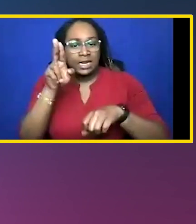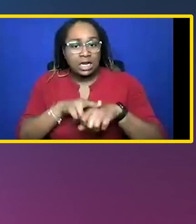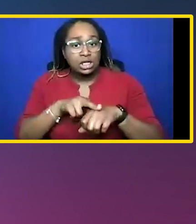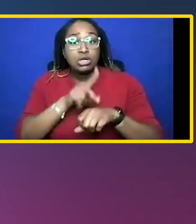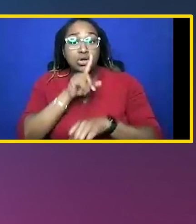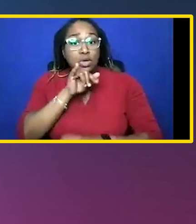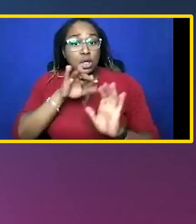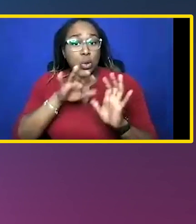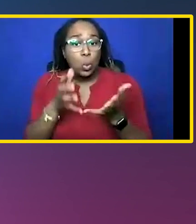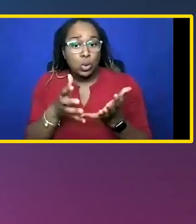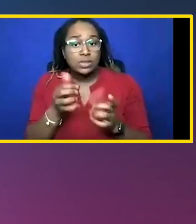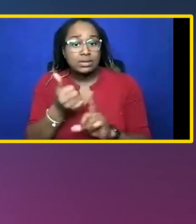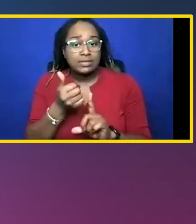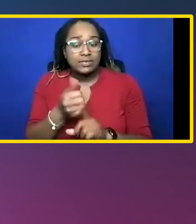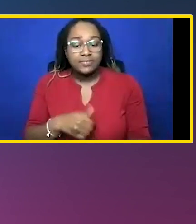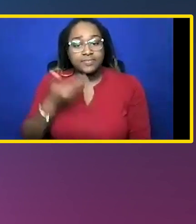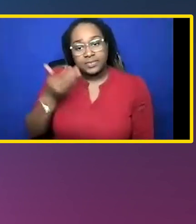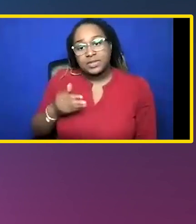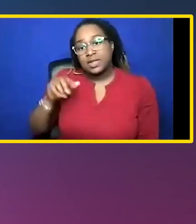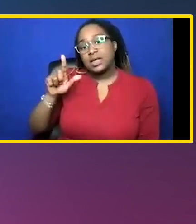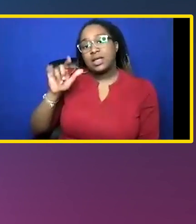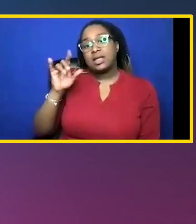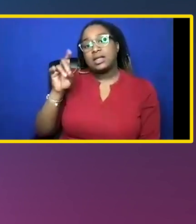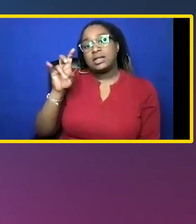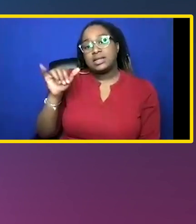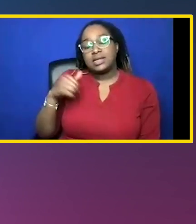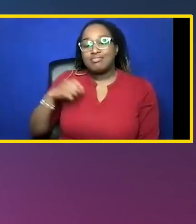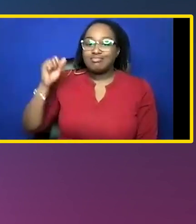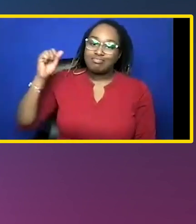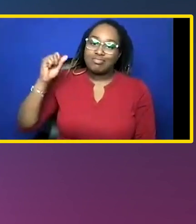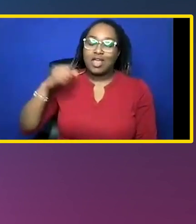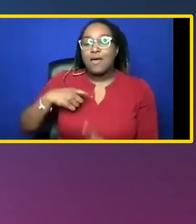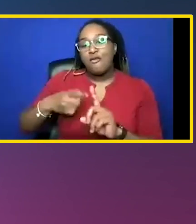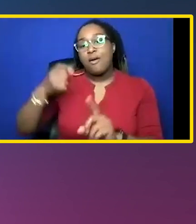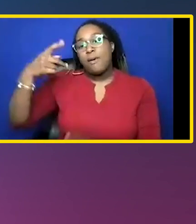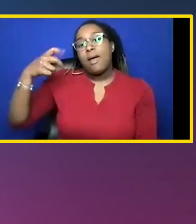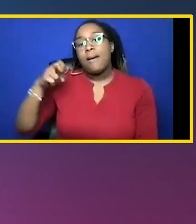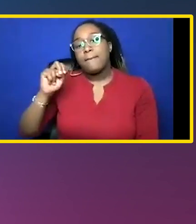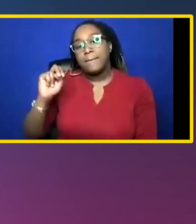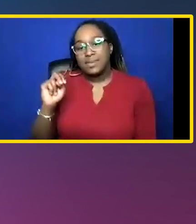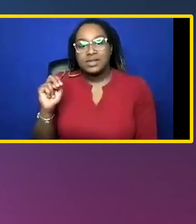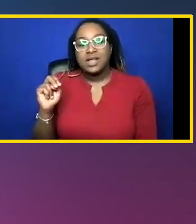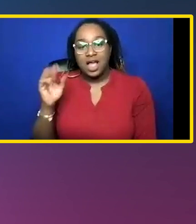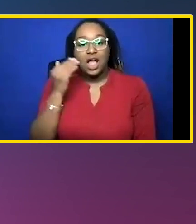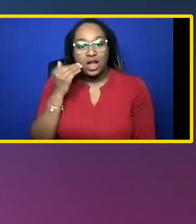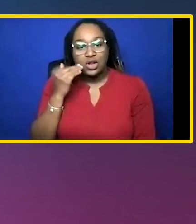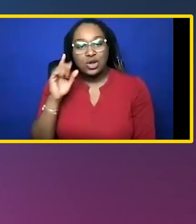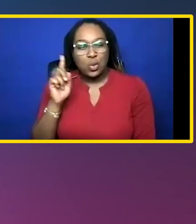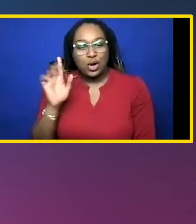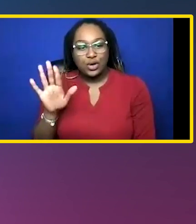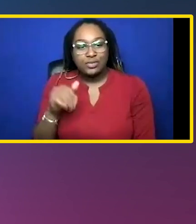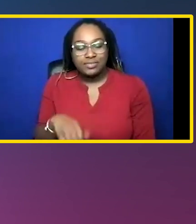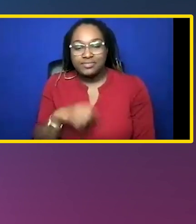world. This is Lindsey. Shout out. I'm from Pittsburgh, Pennsylvania, so I know where you are, Jared.